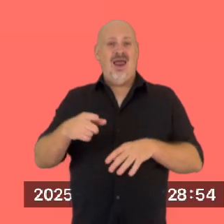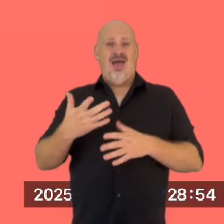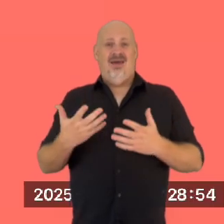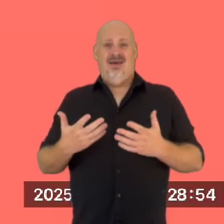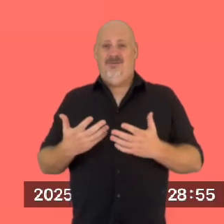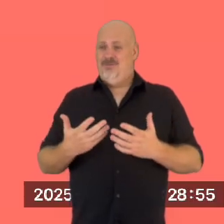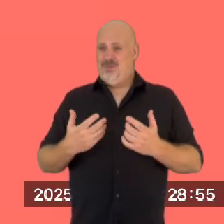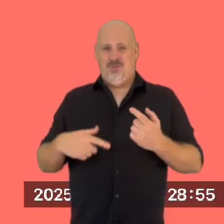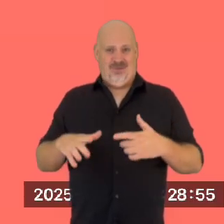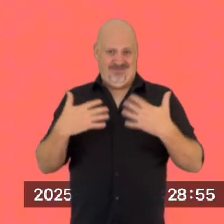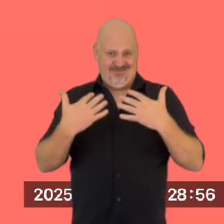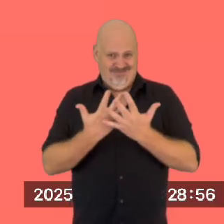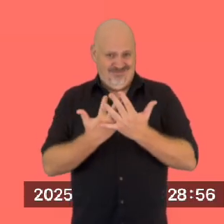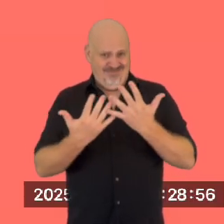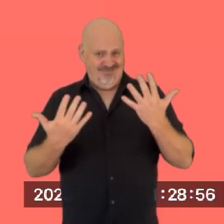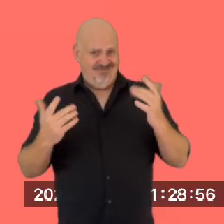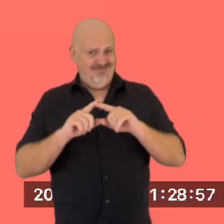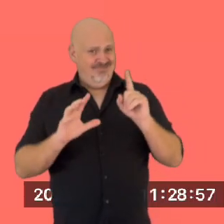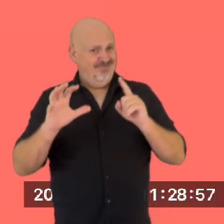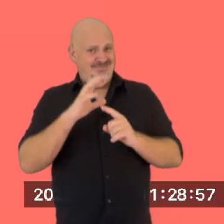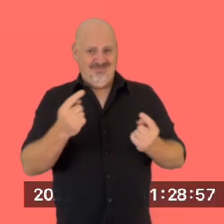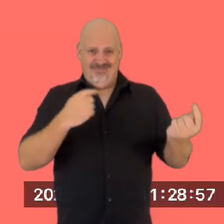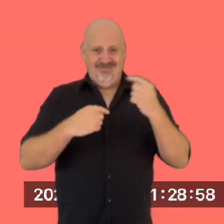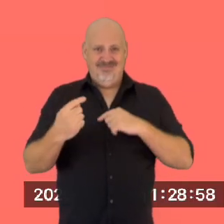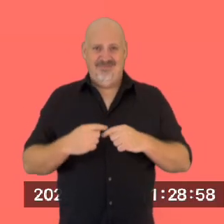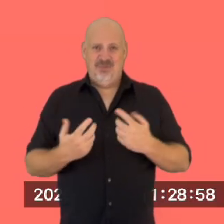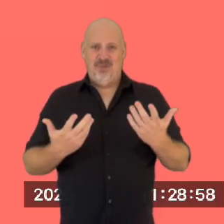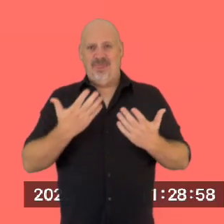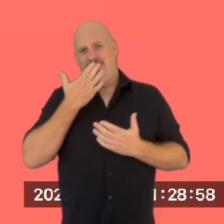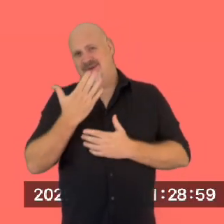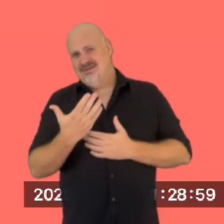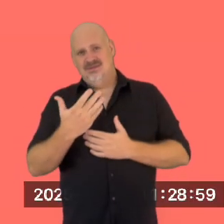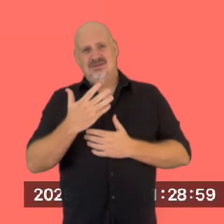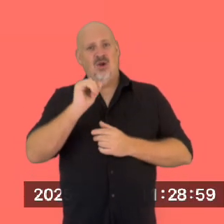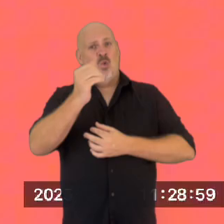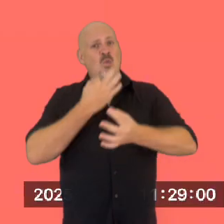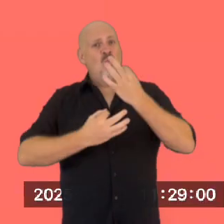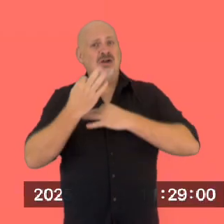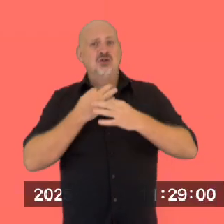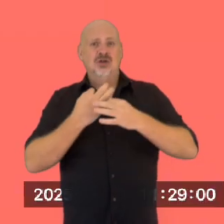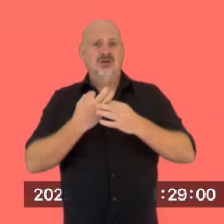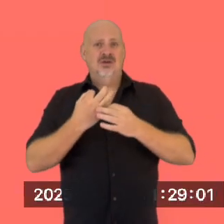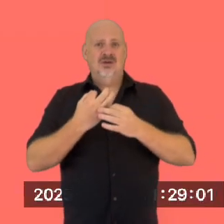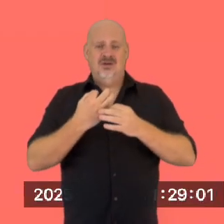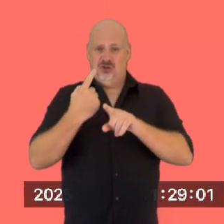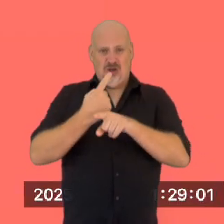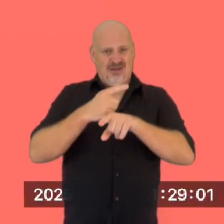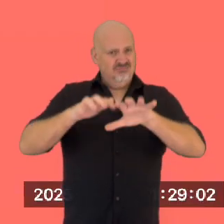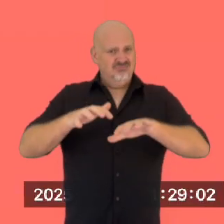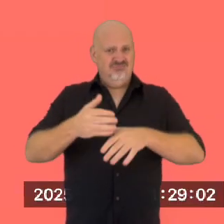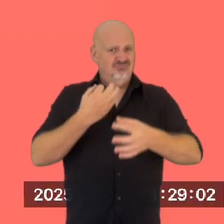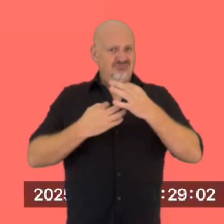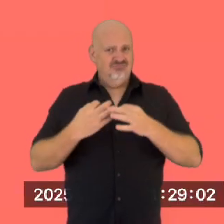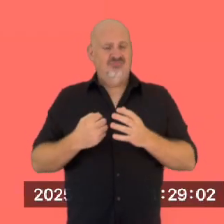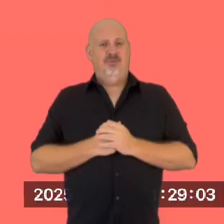bonjour, and Australia. So it's so amazing for you all to join us this morning. Please keep on writing your questions in the